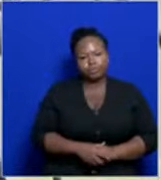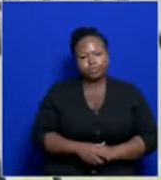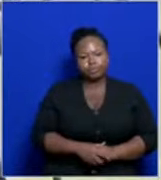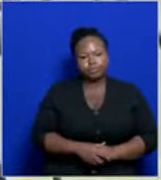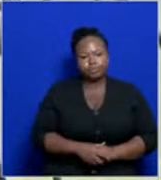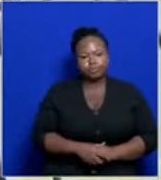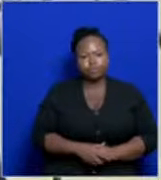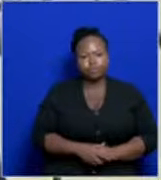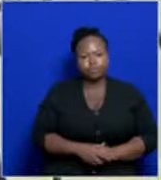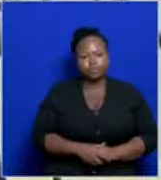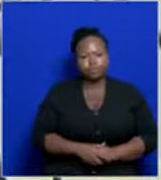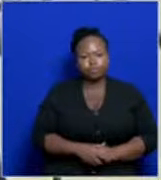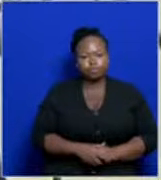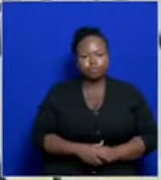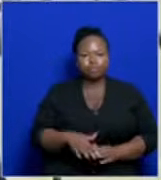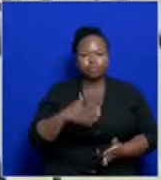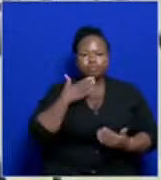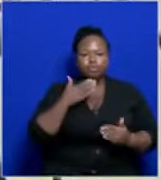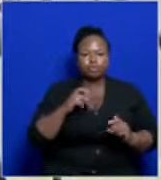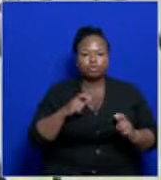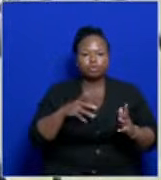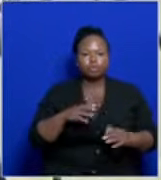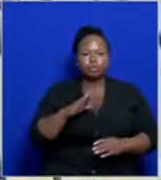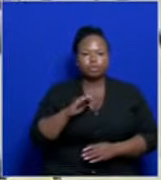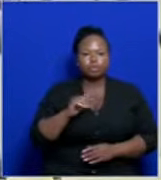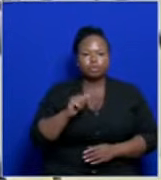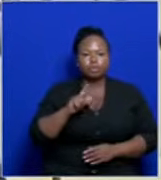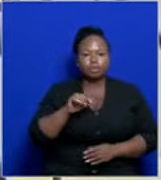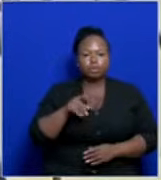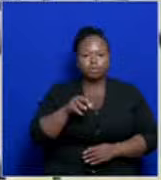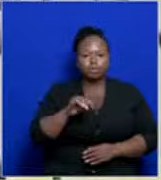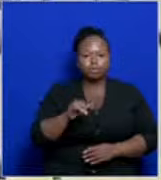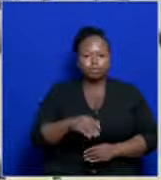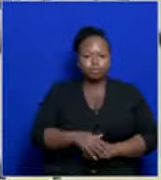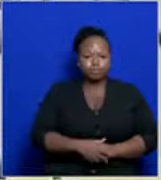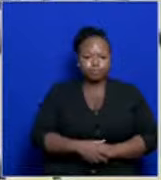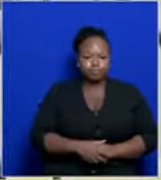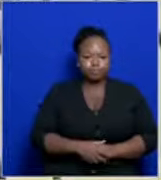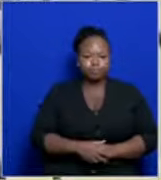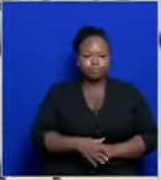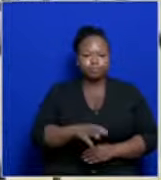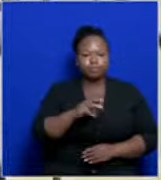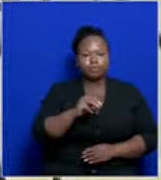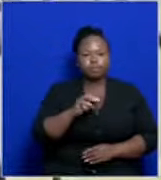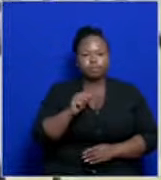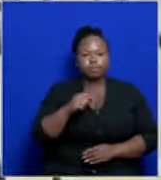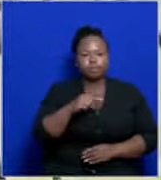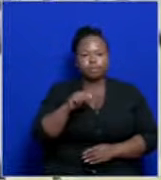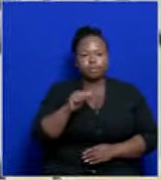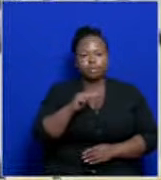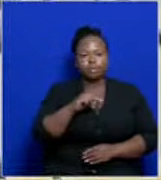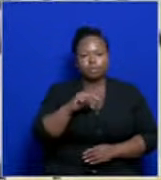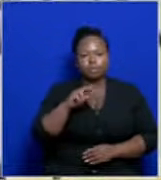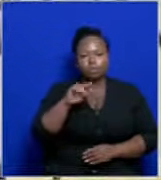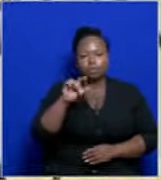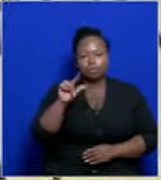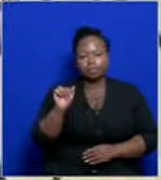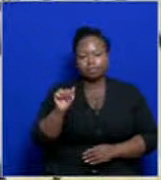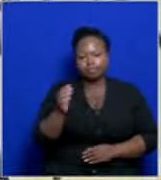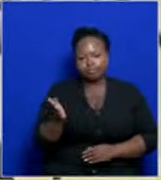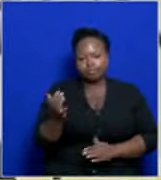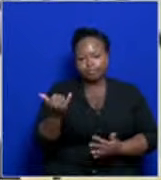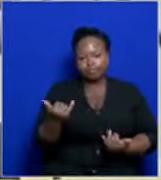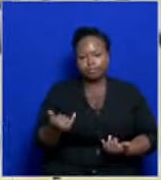Thank you, Commissioner Baloyi. Mr. Magagula, we are now at your paragraph 76.